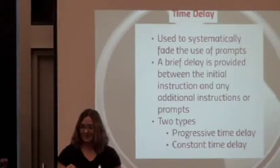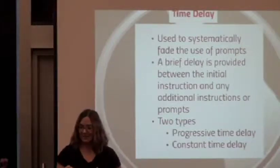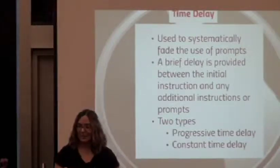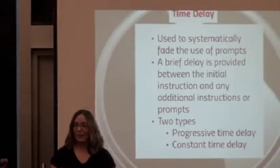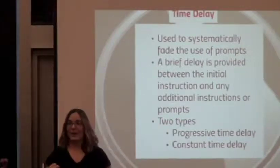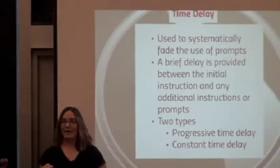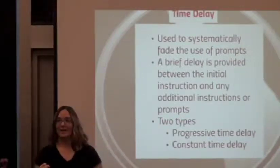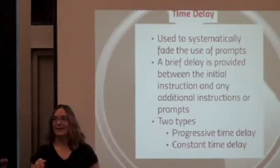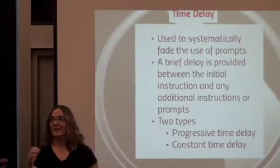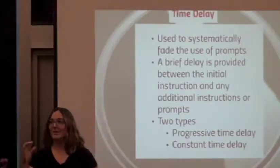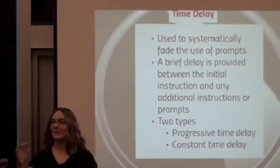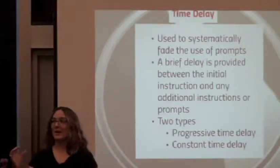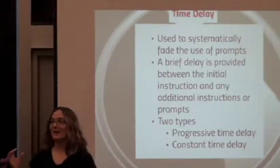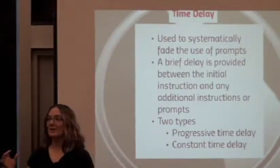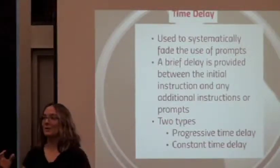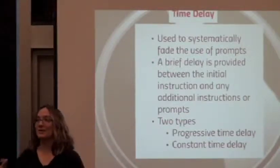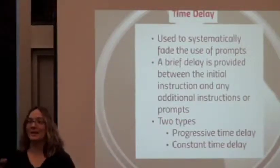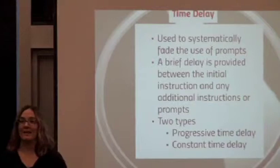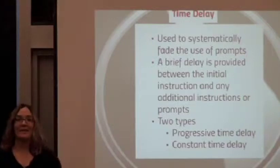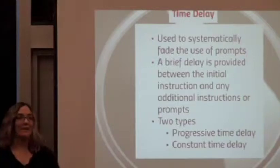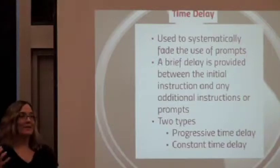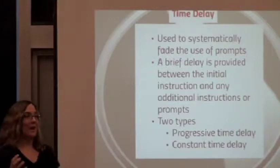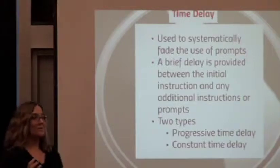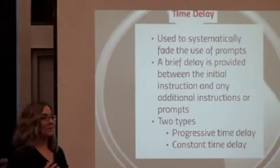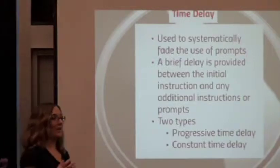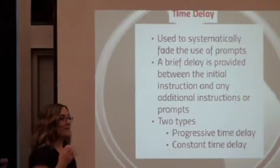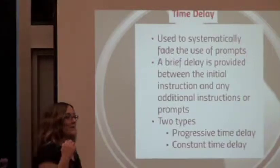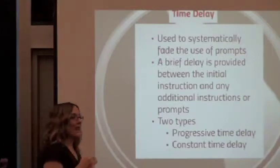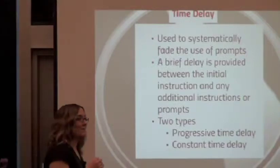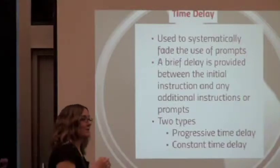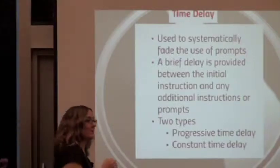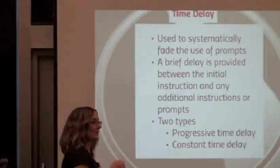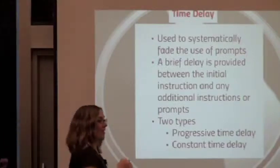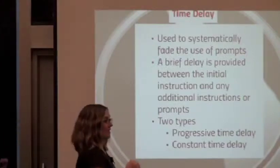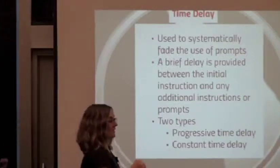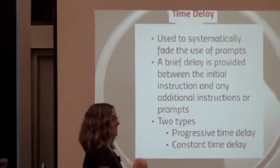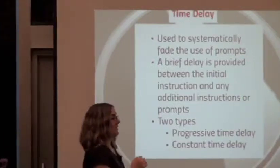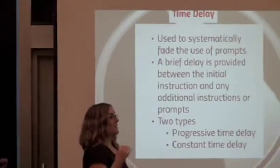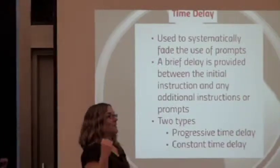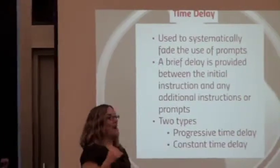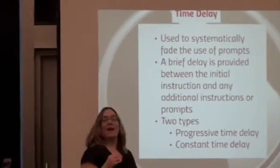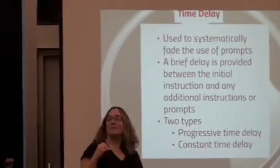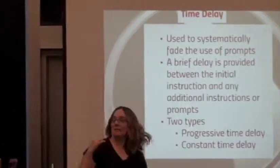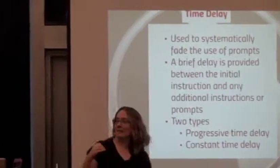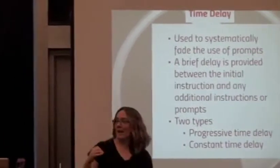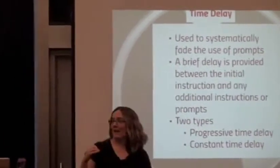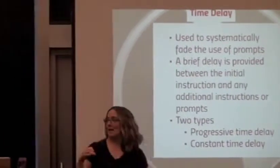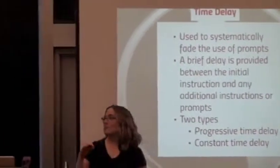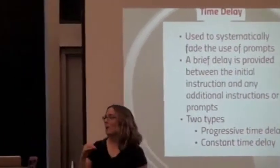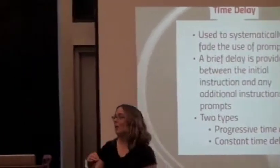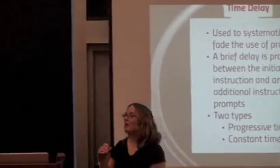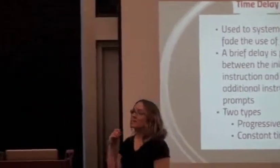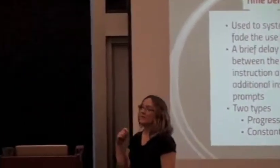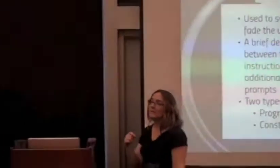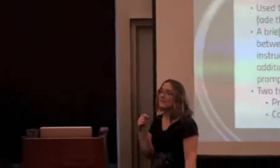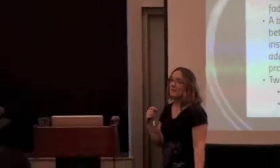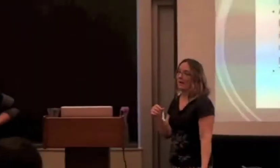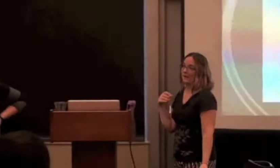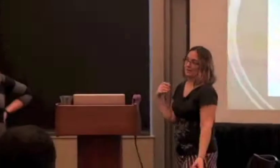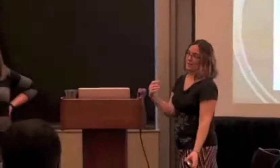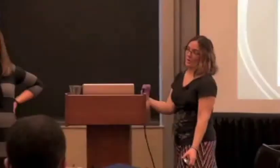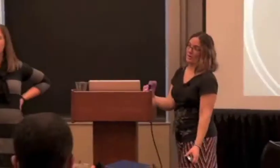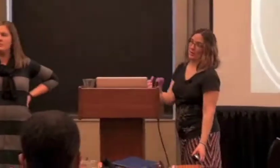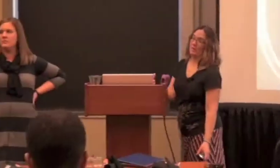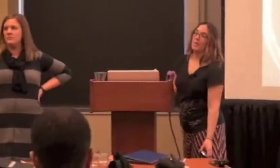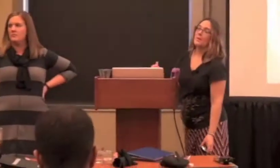Yes. Okay, see, this is why I get so excited. Time delay is absolutely awesome. Time delay is part of